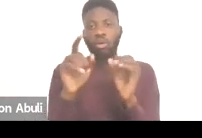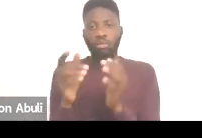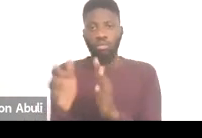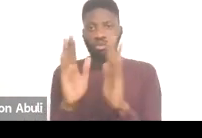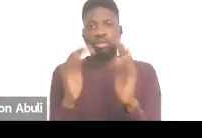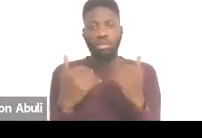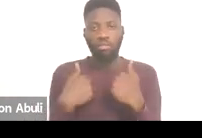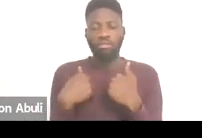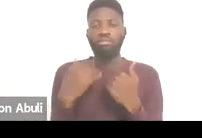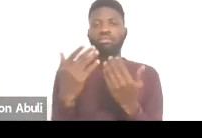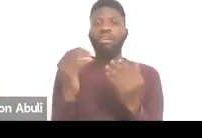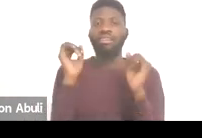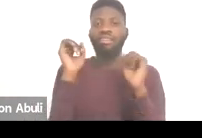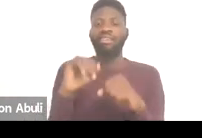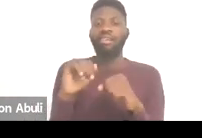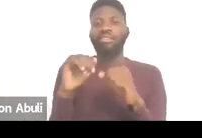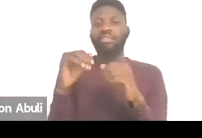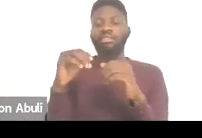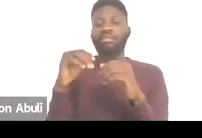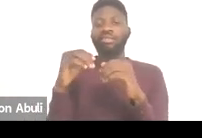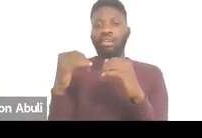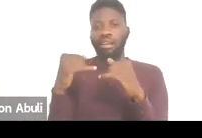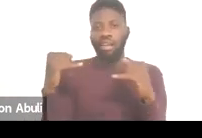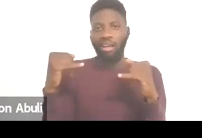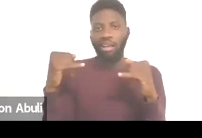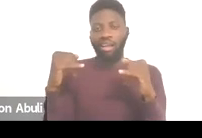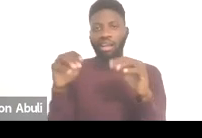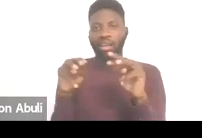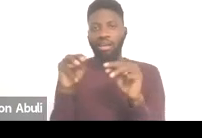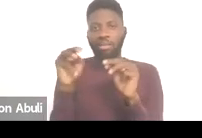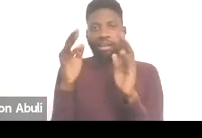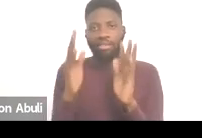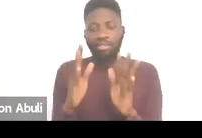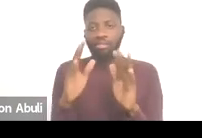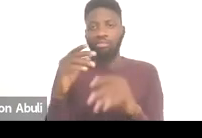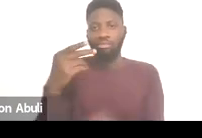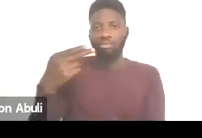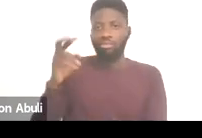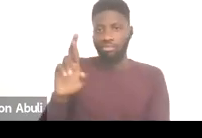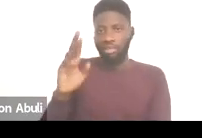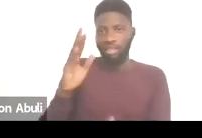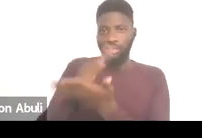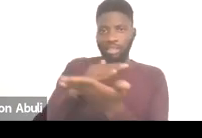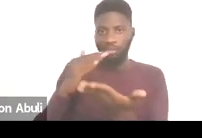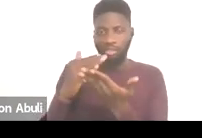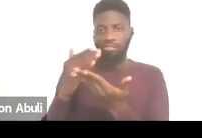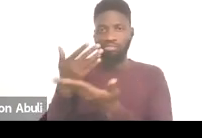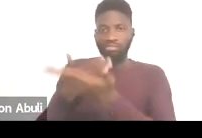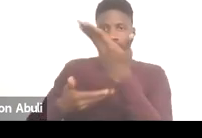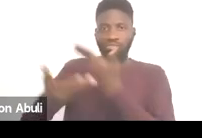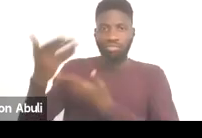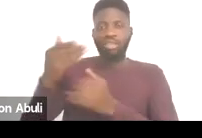your line manager or your HR department and have them address these